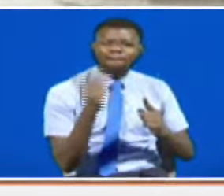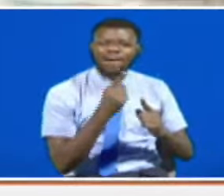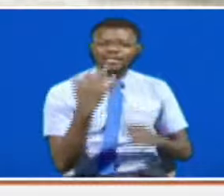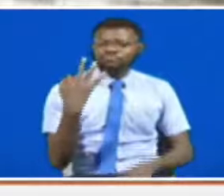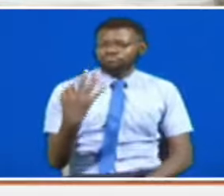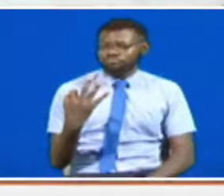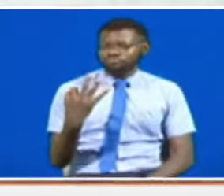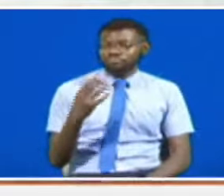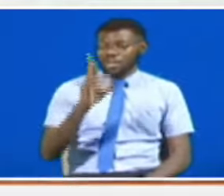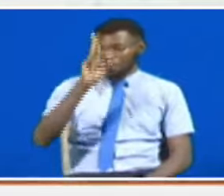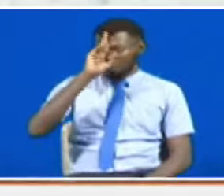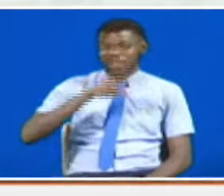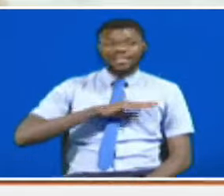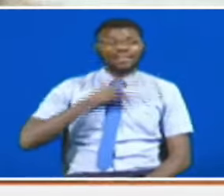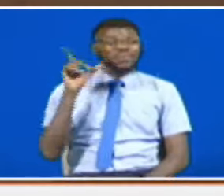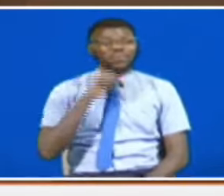death.